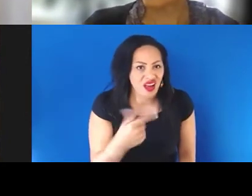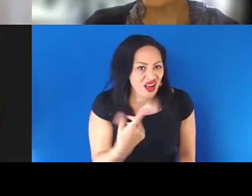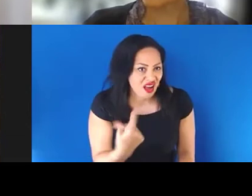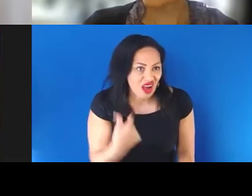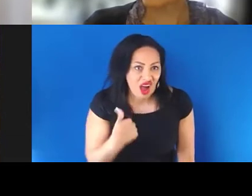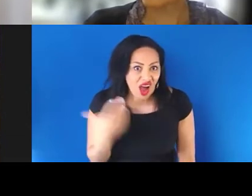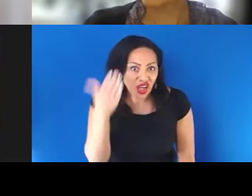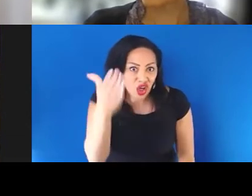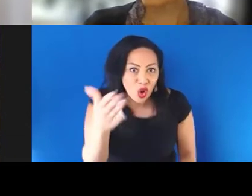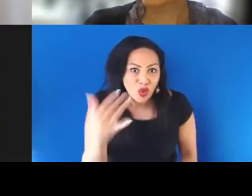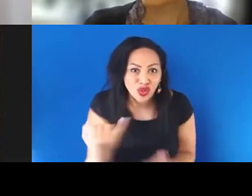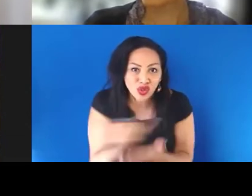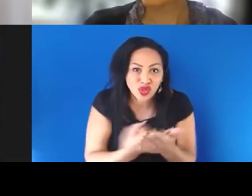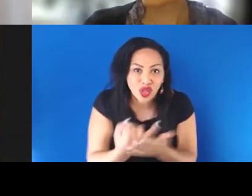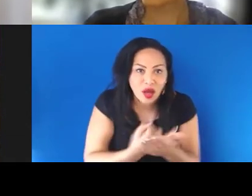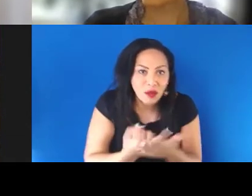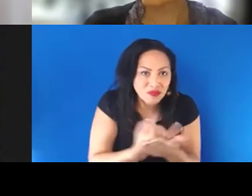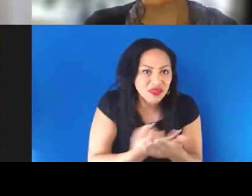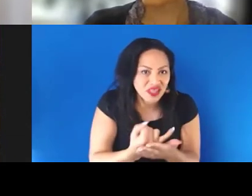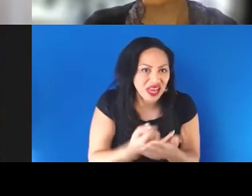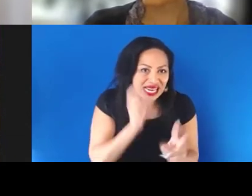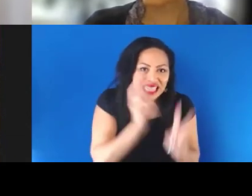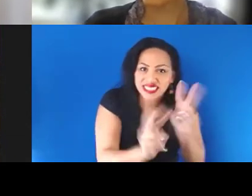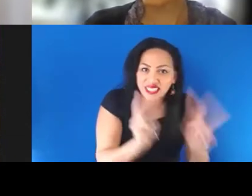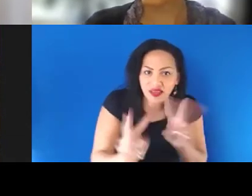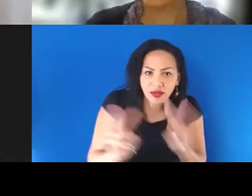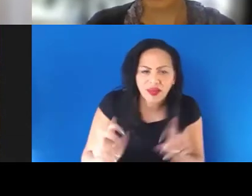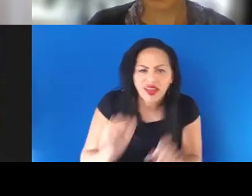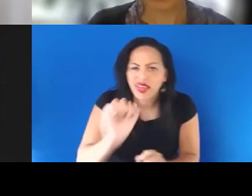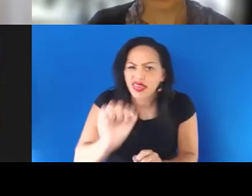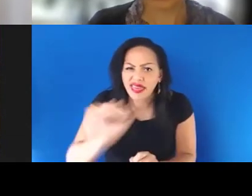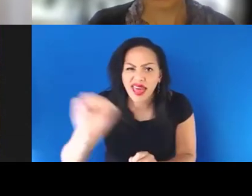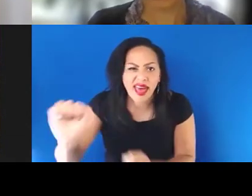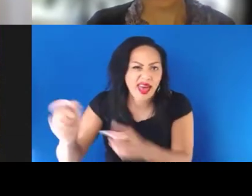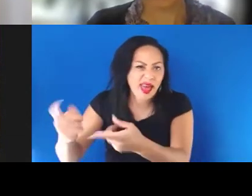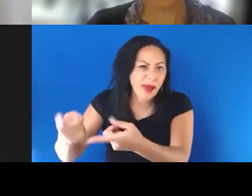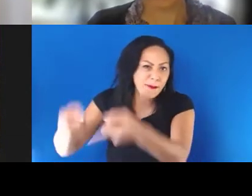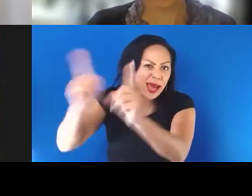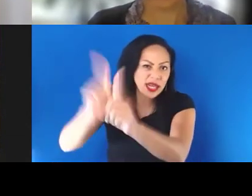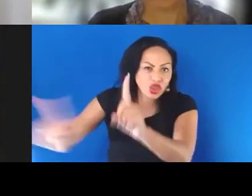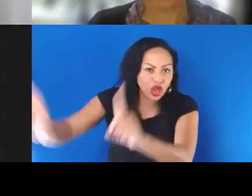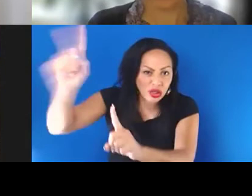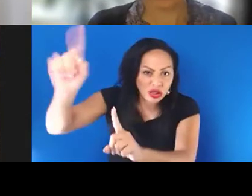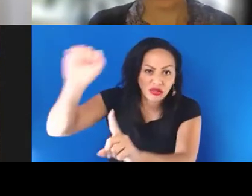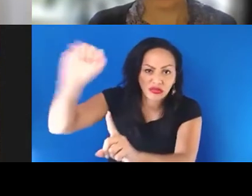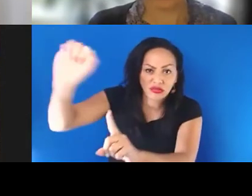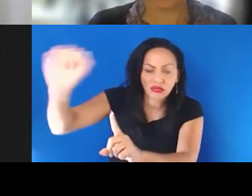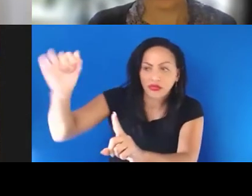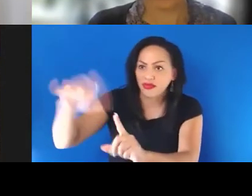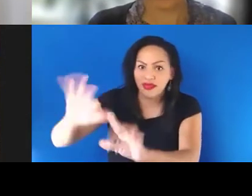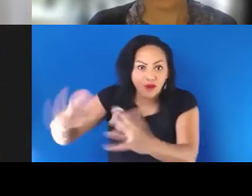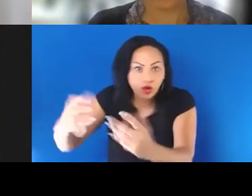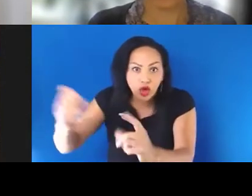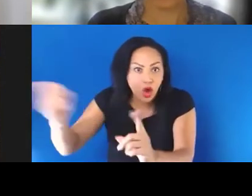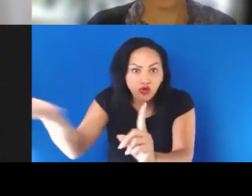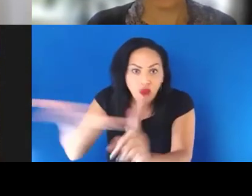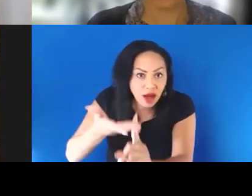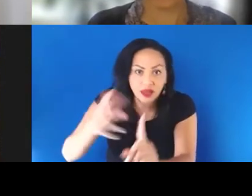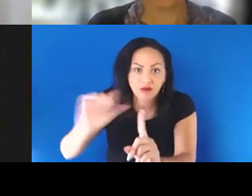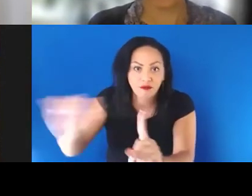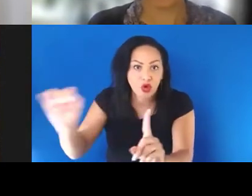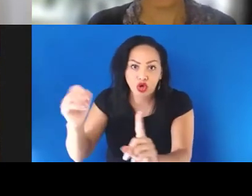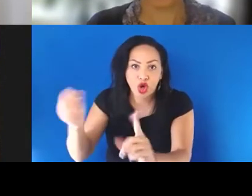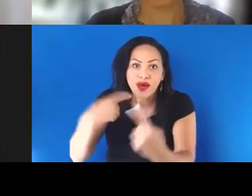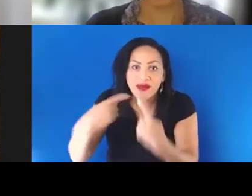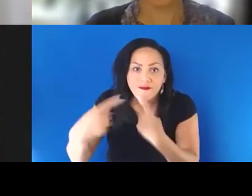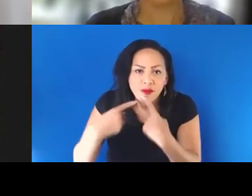real invisible managers of their neighborhoods. And they have no rights, they have no information, and they have no choice. So